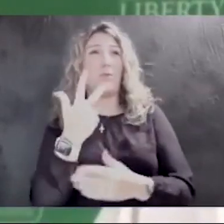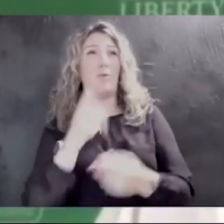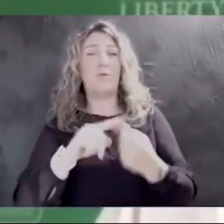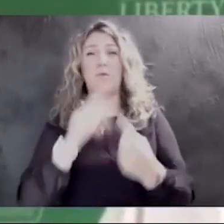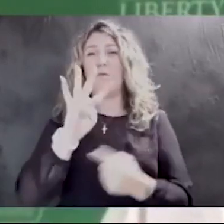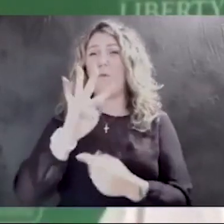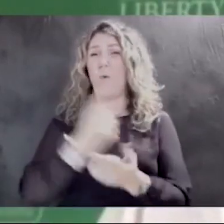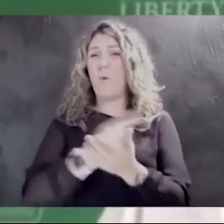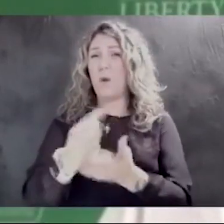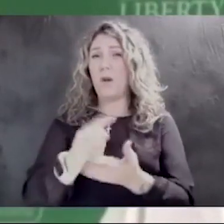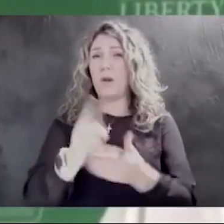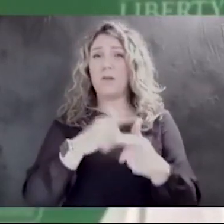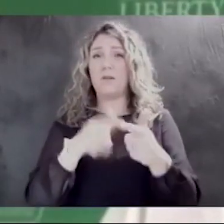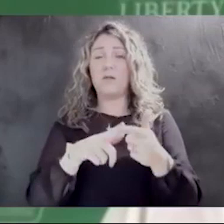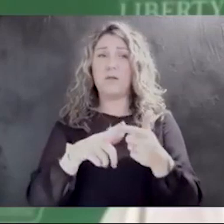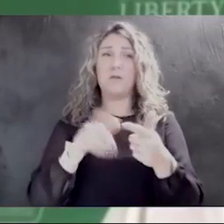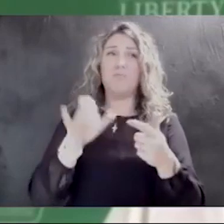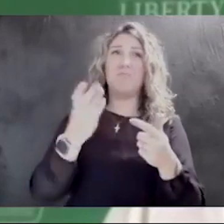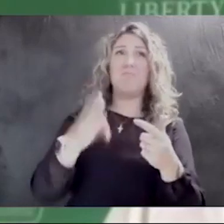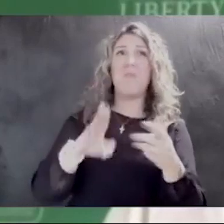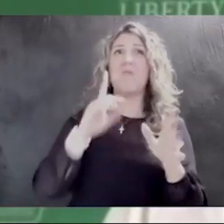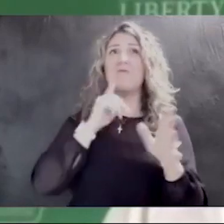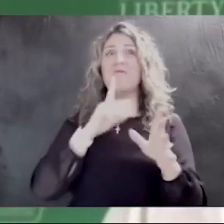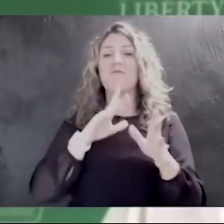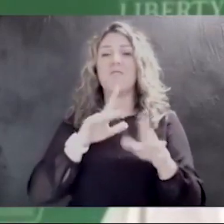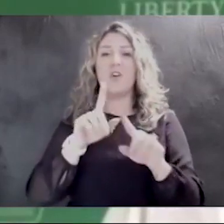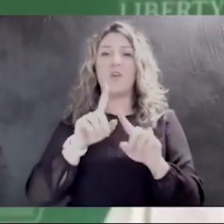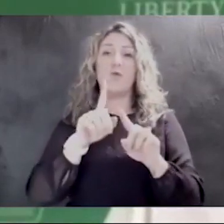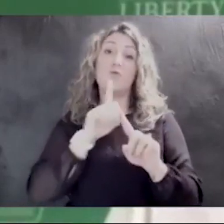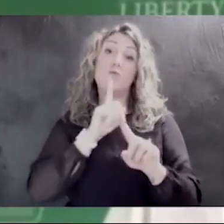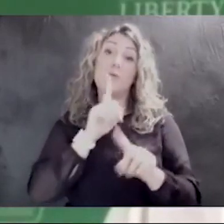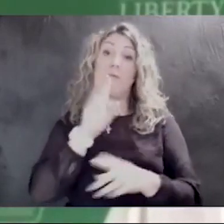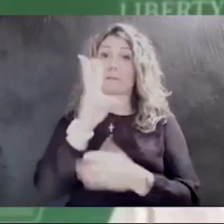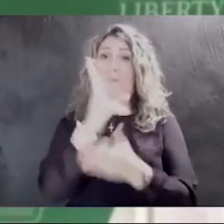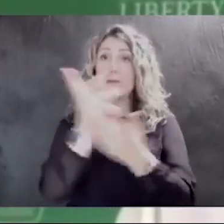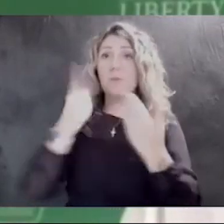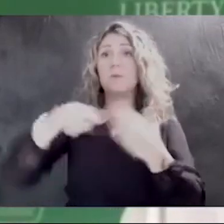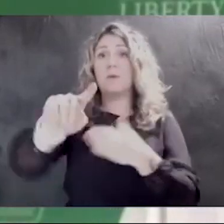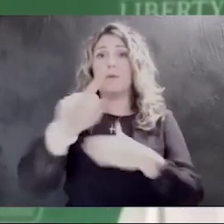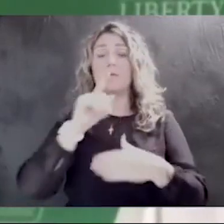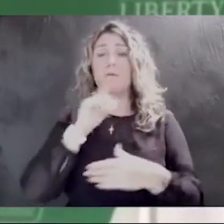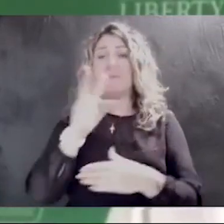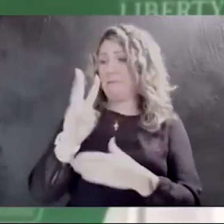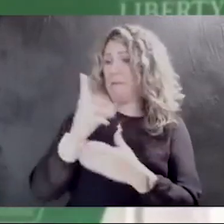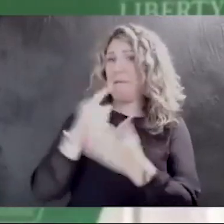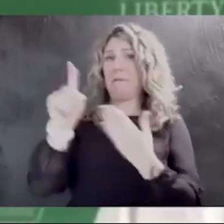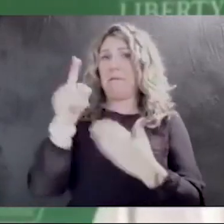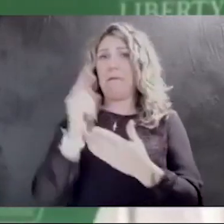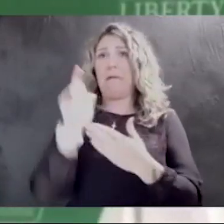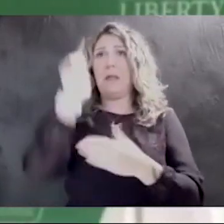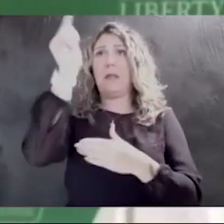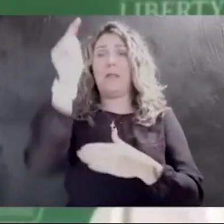and deaths usually 6 to 8 weeks from any outbreak. That's how the pattern has been all along.